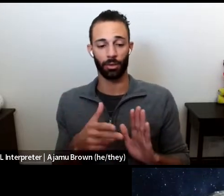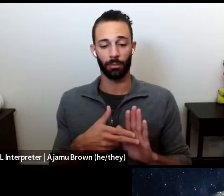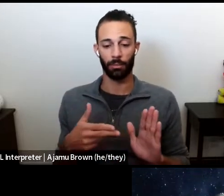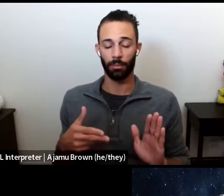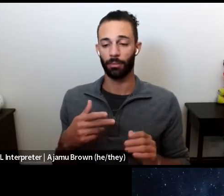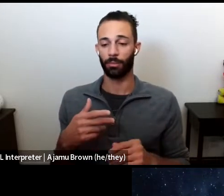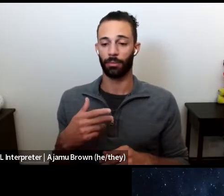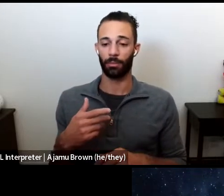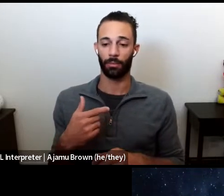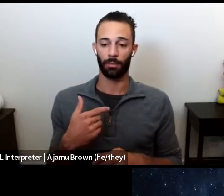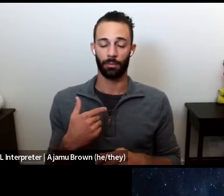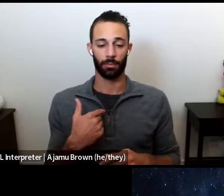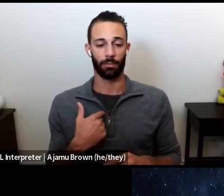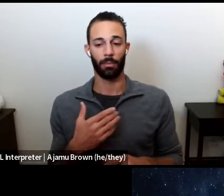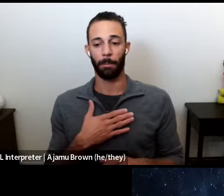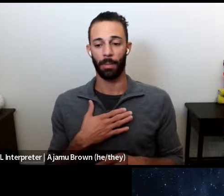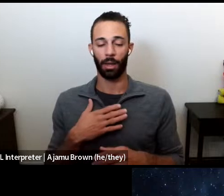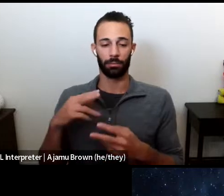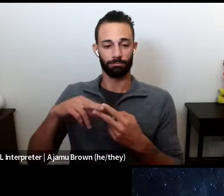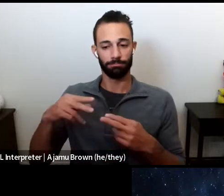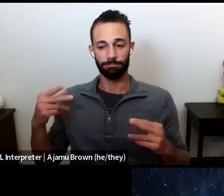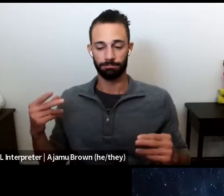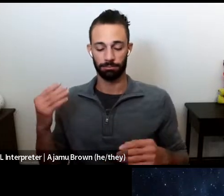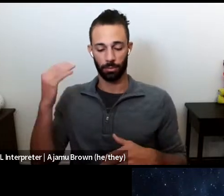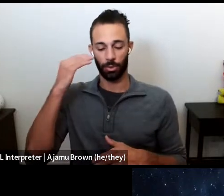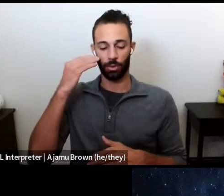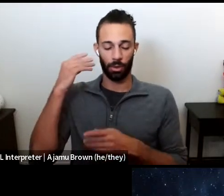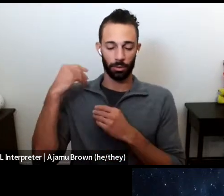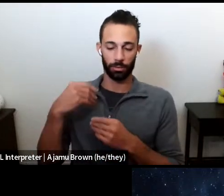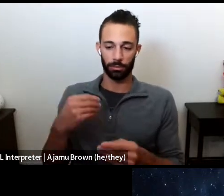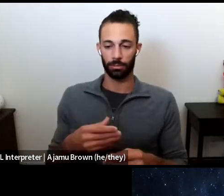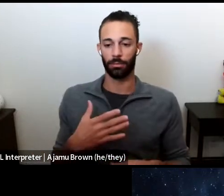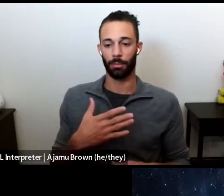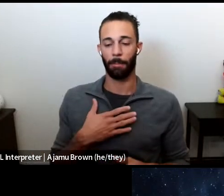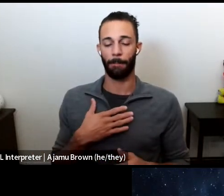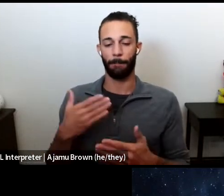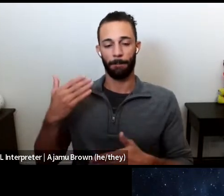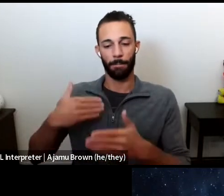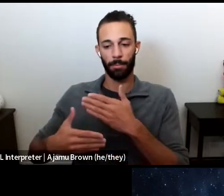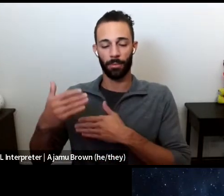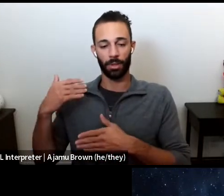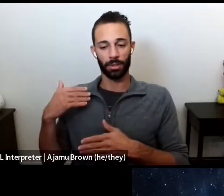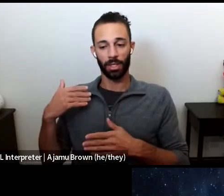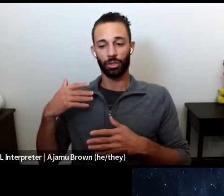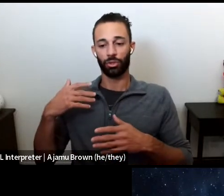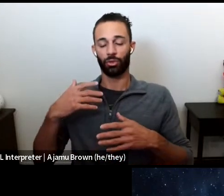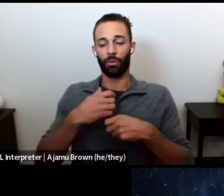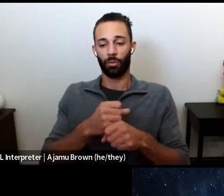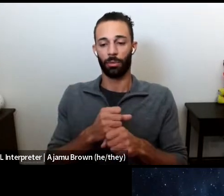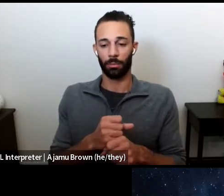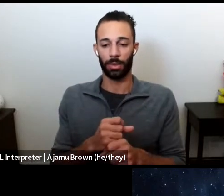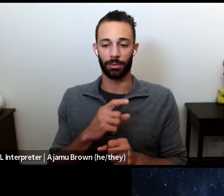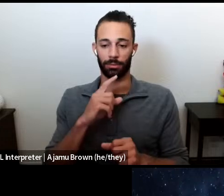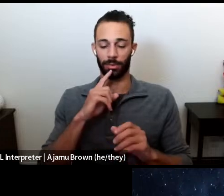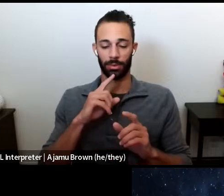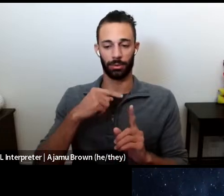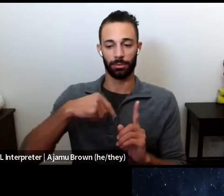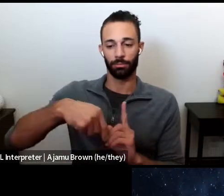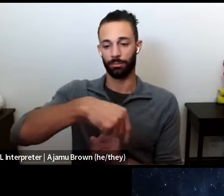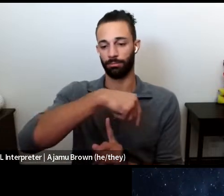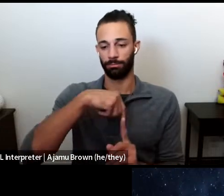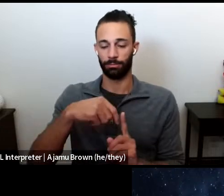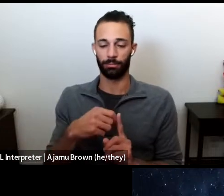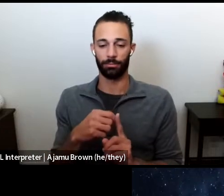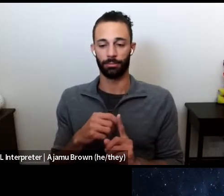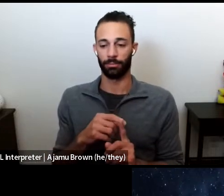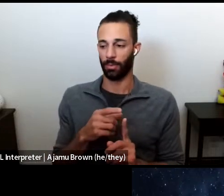in epigenetic knowledge. My ancestral formation is annular. It surrounds me. They that have